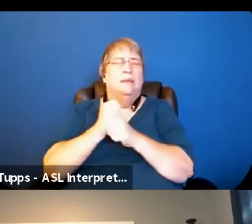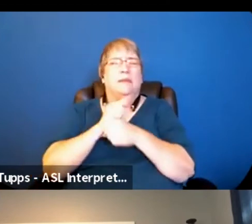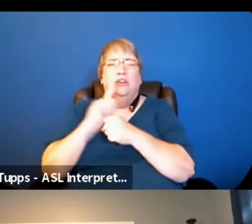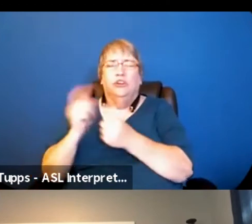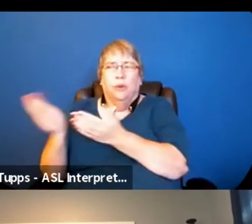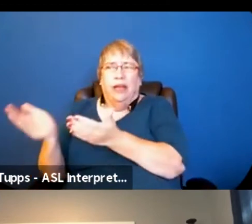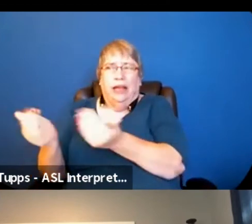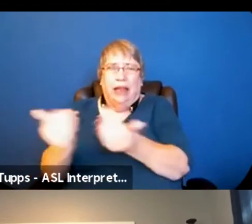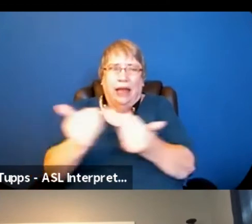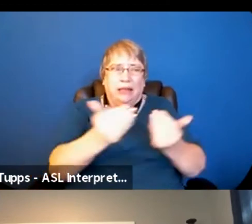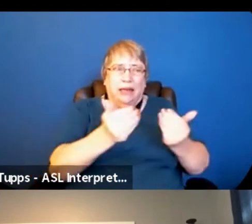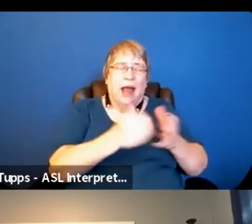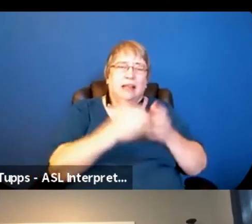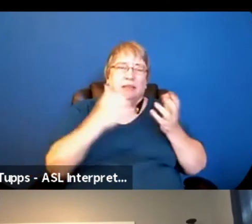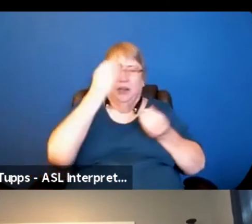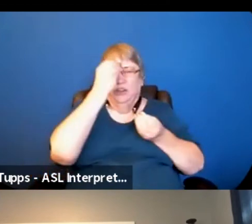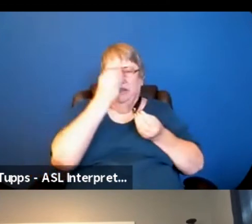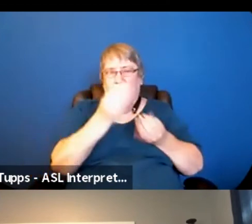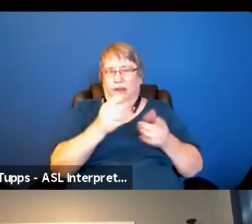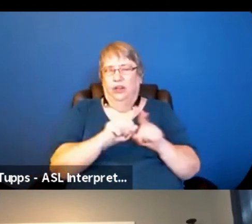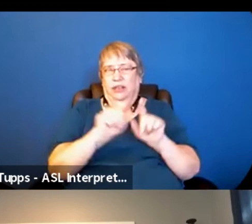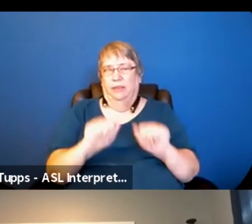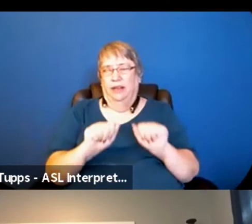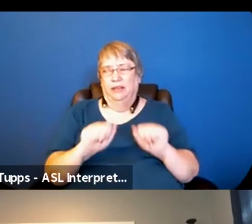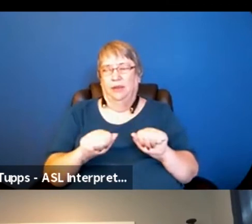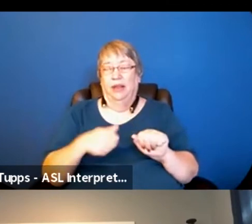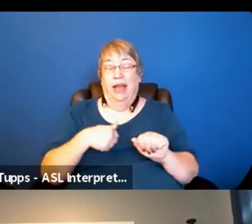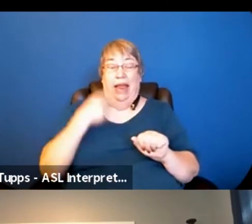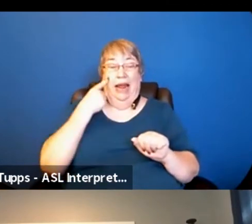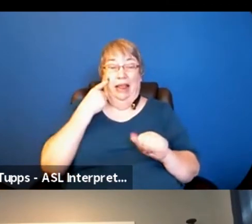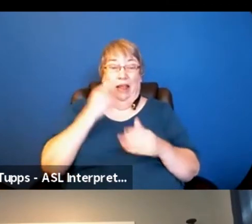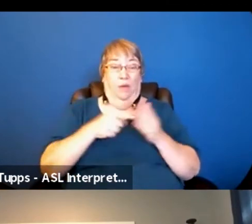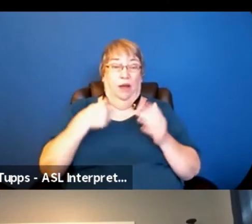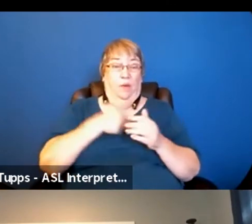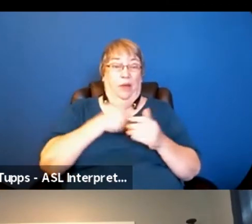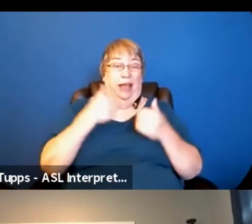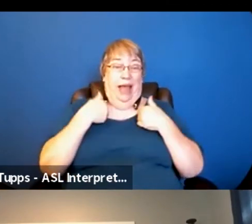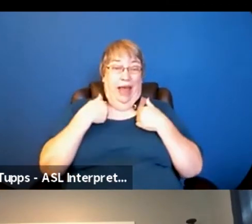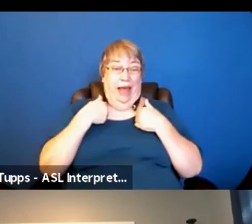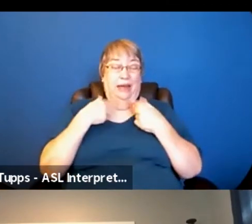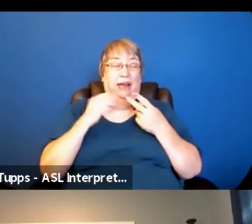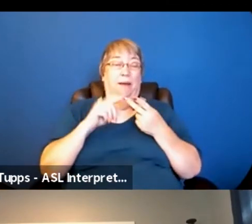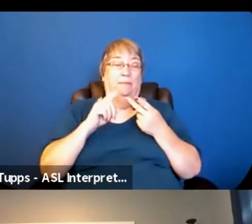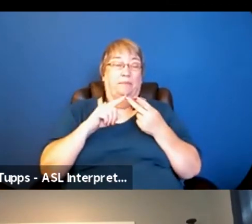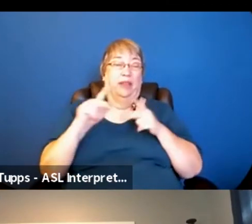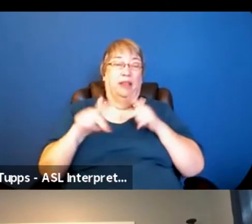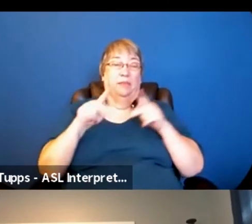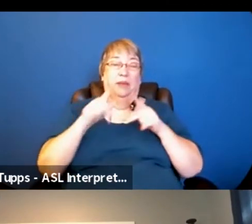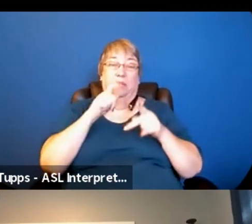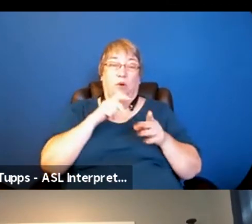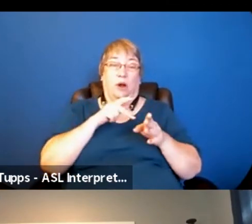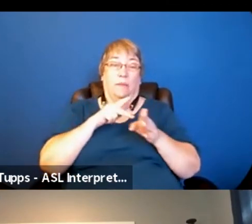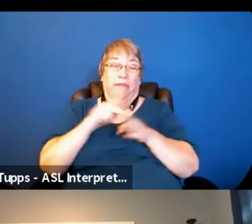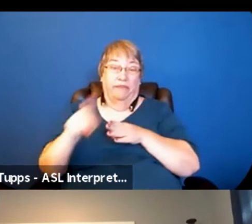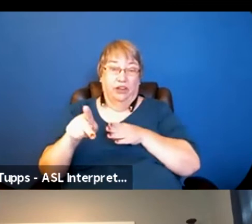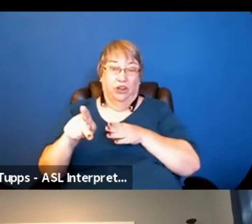did our best to really, at the end of the day, I think that what we had and the members are folks who are either professionally